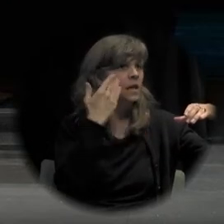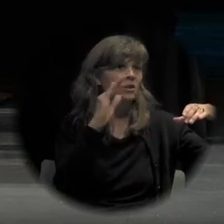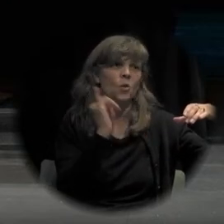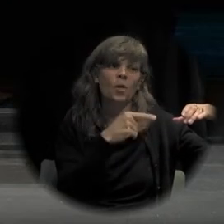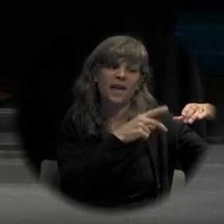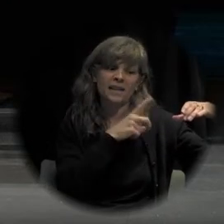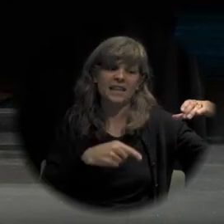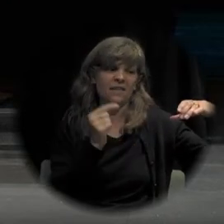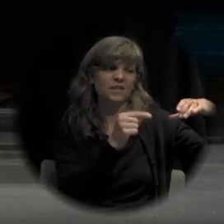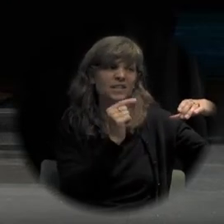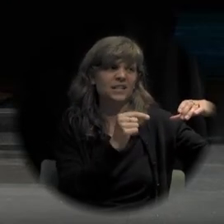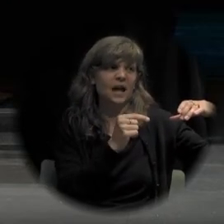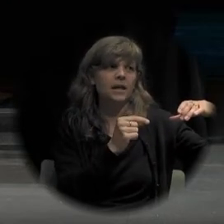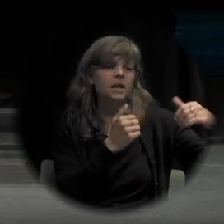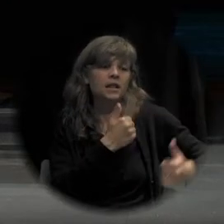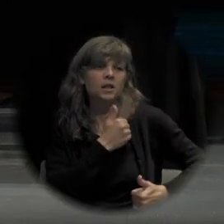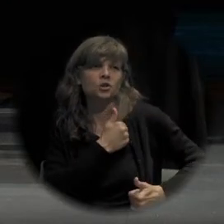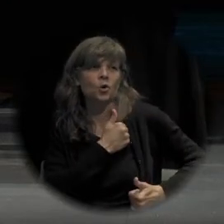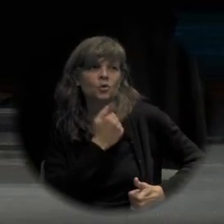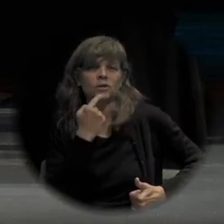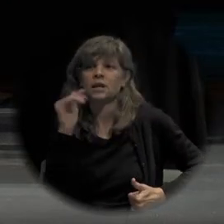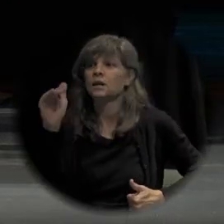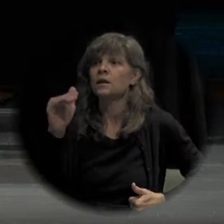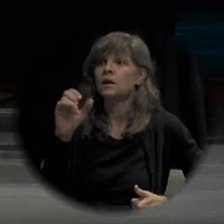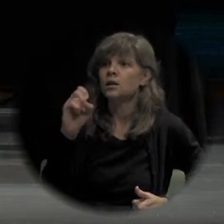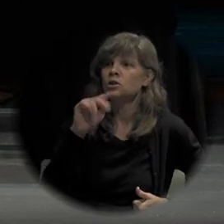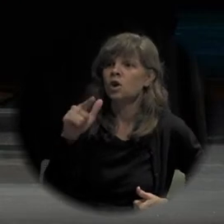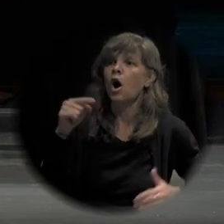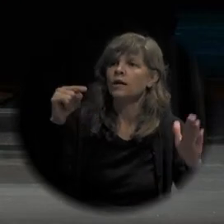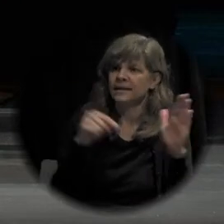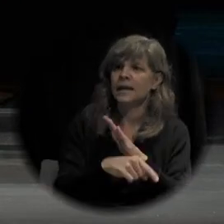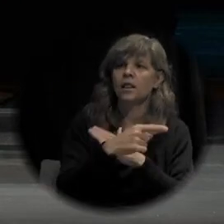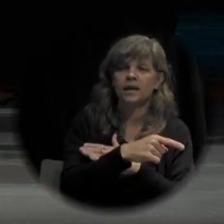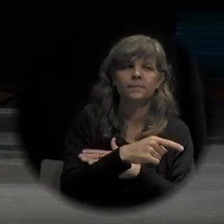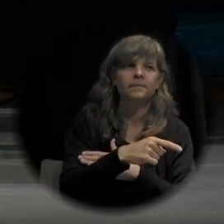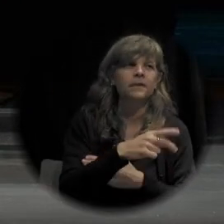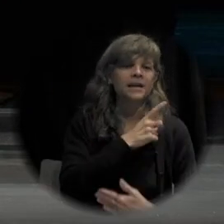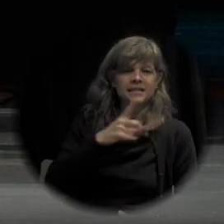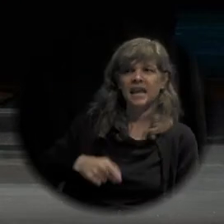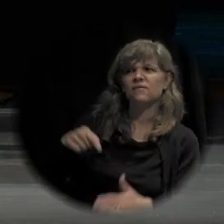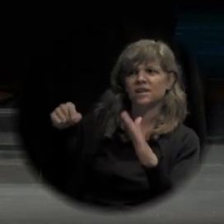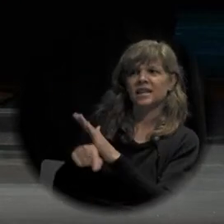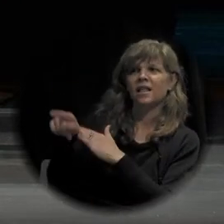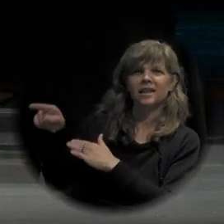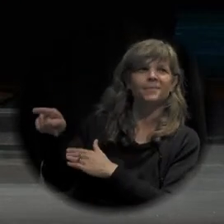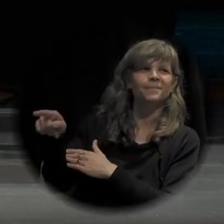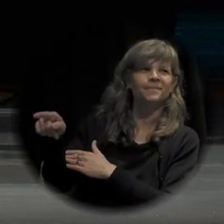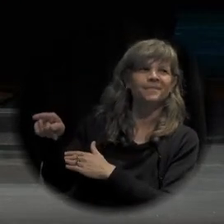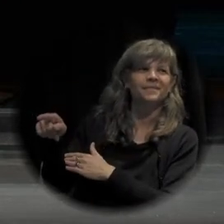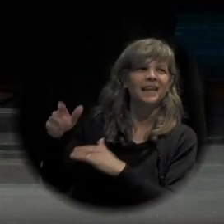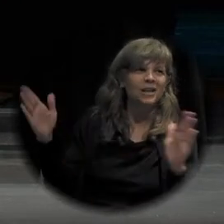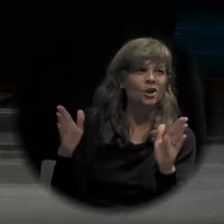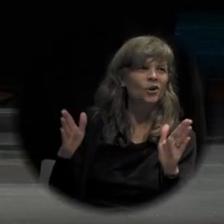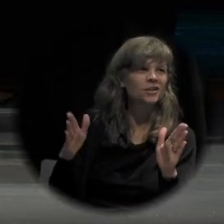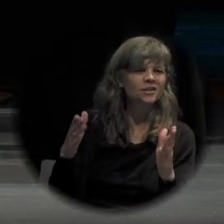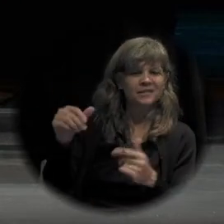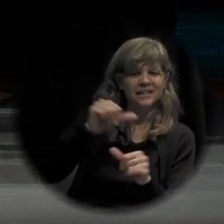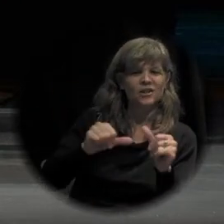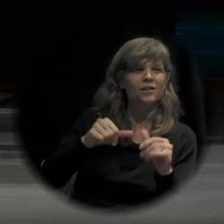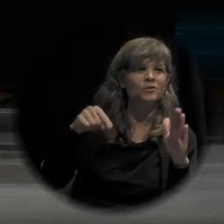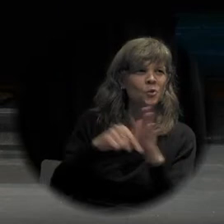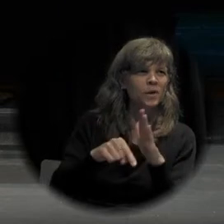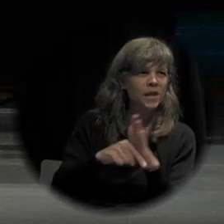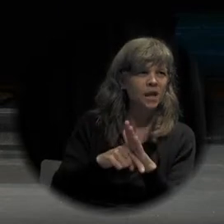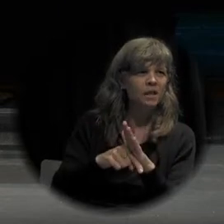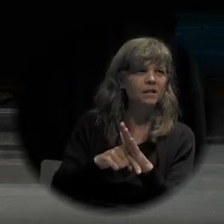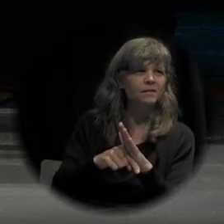it. Kill him. Take him out. And again, David refuses. Now, you may remember the story, but David